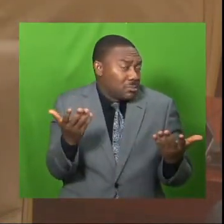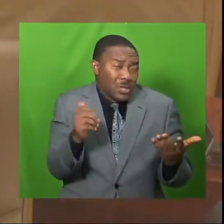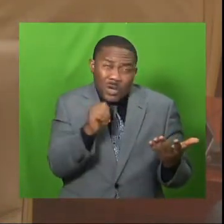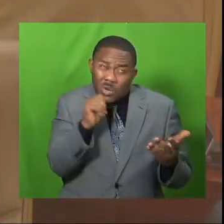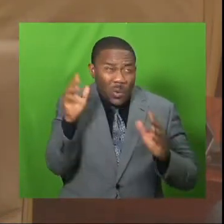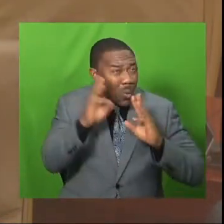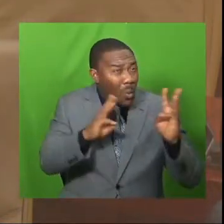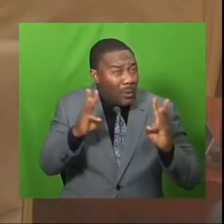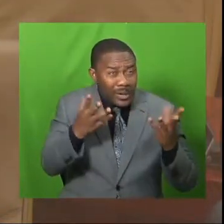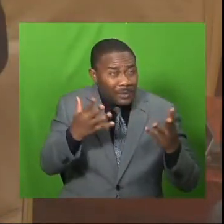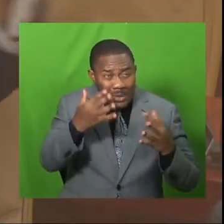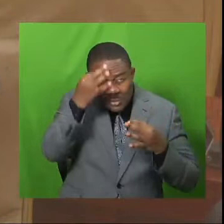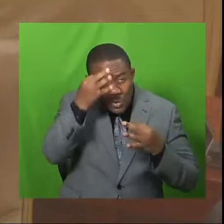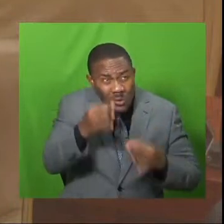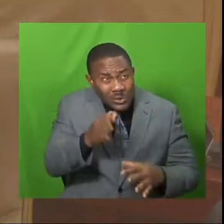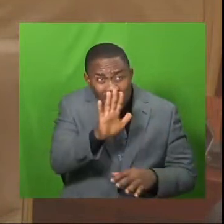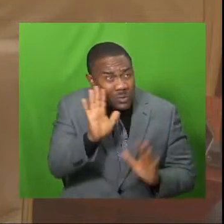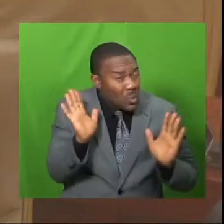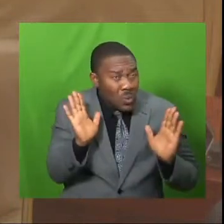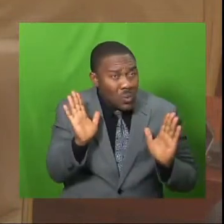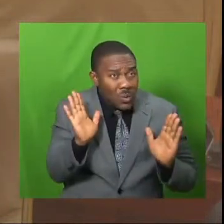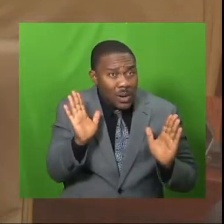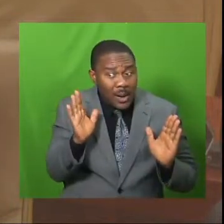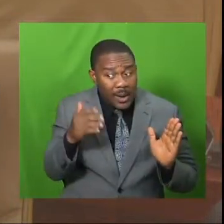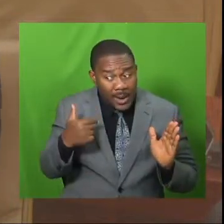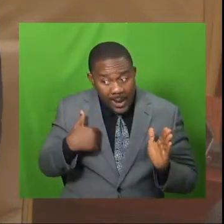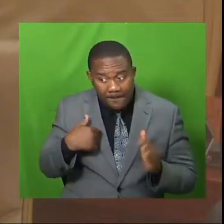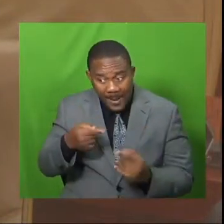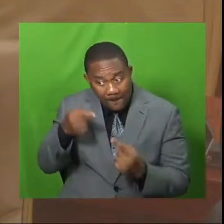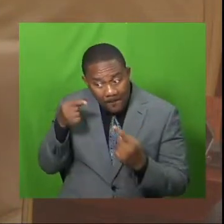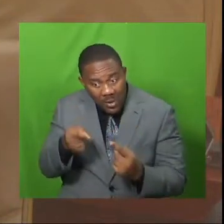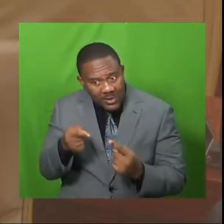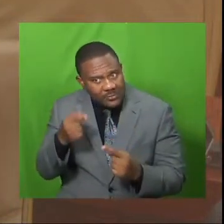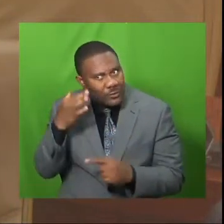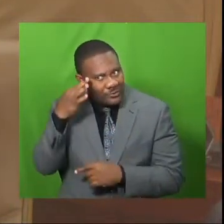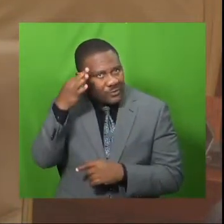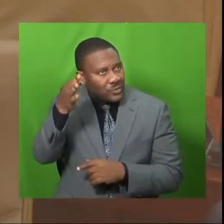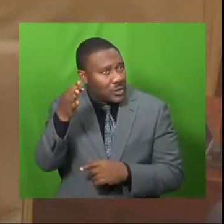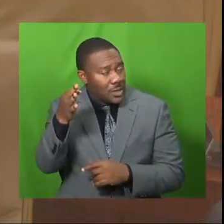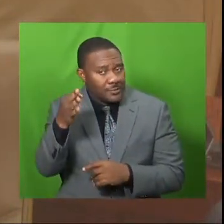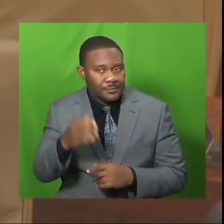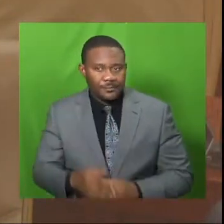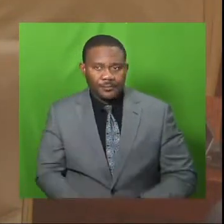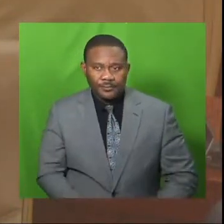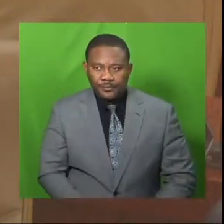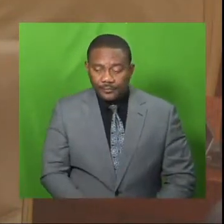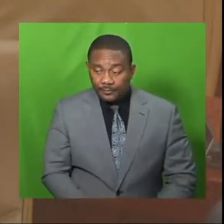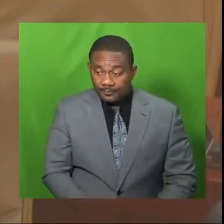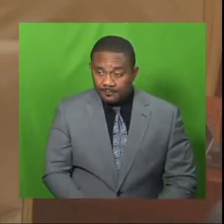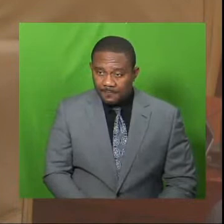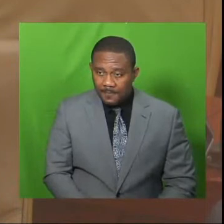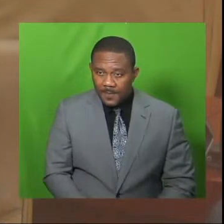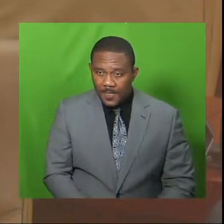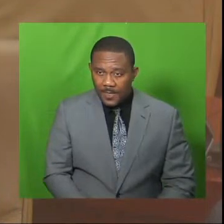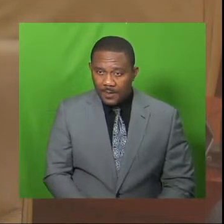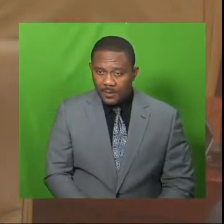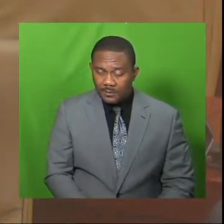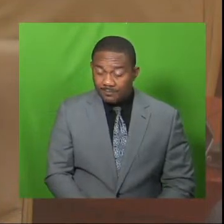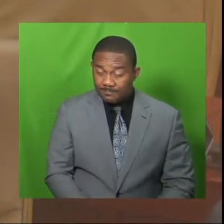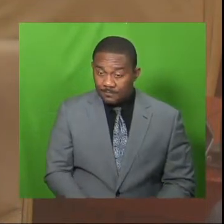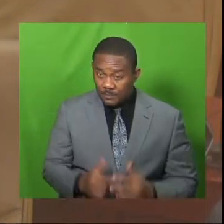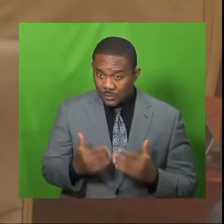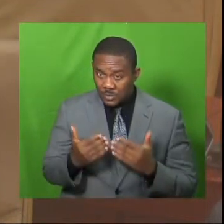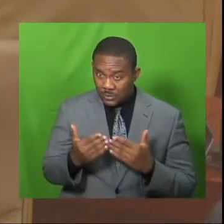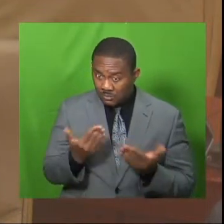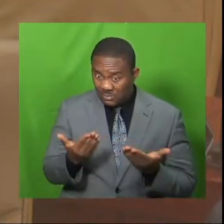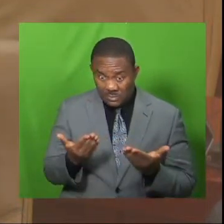I'm making this point for posterity. Mr. Speaker, what we are doing now is not in any way